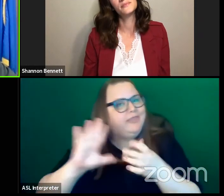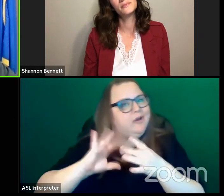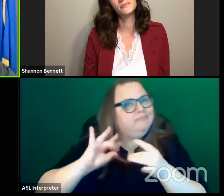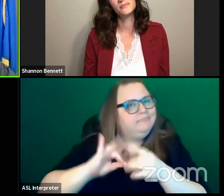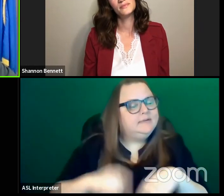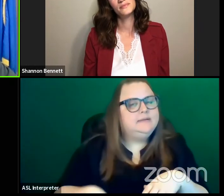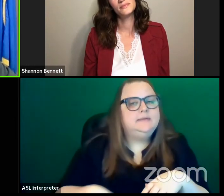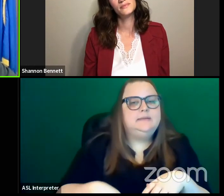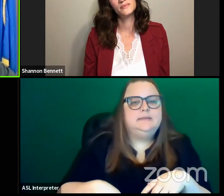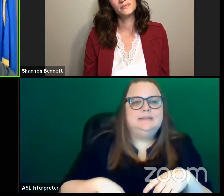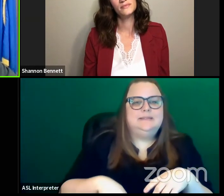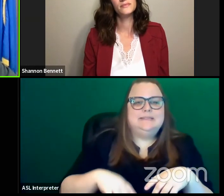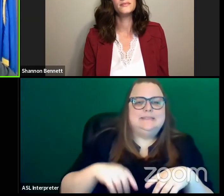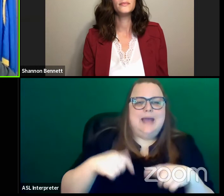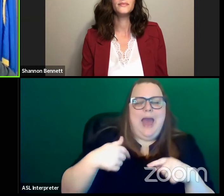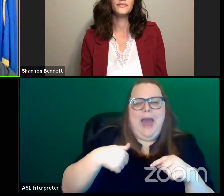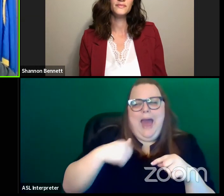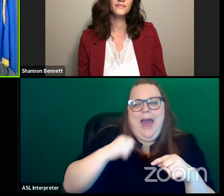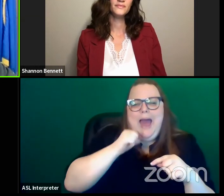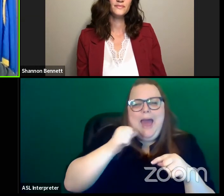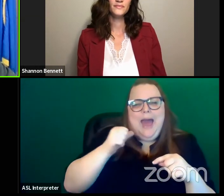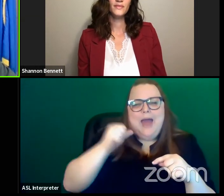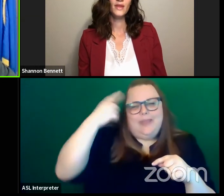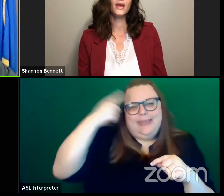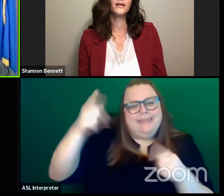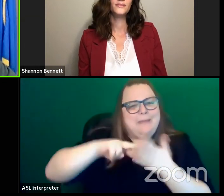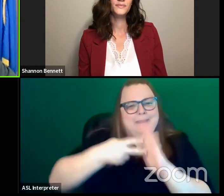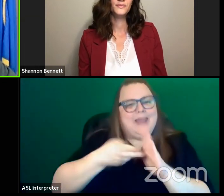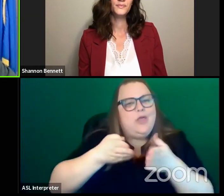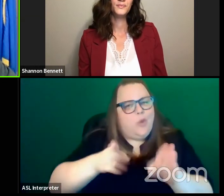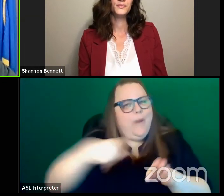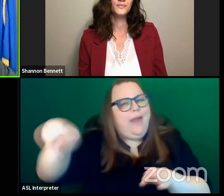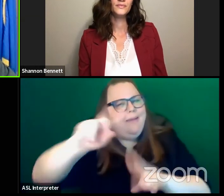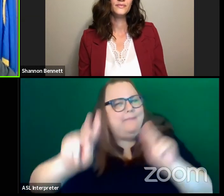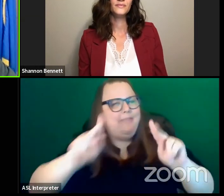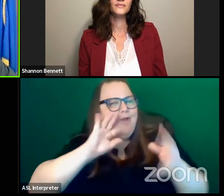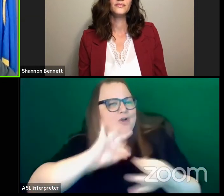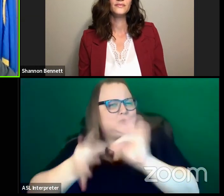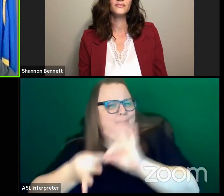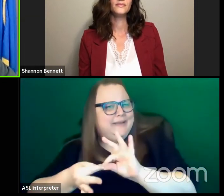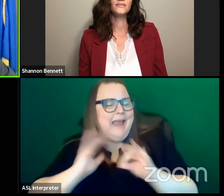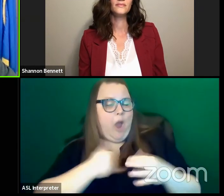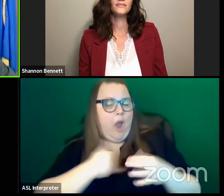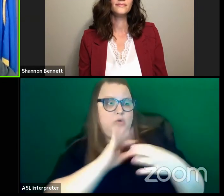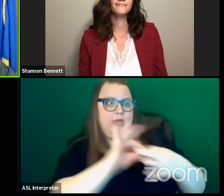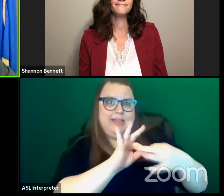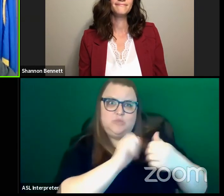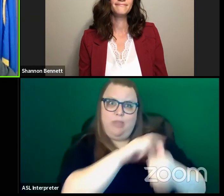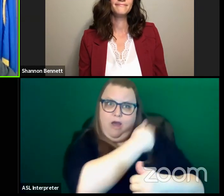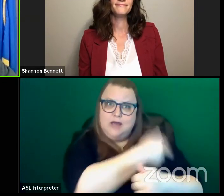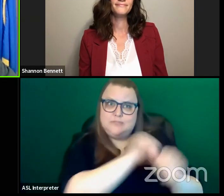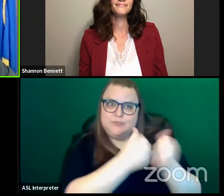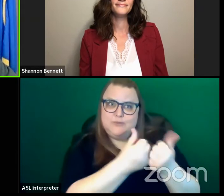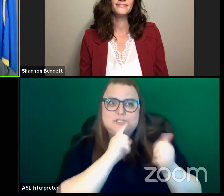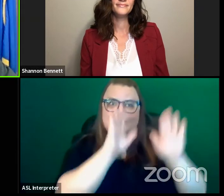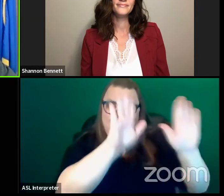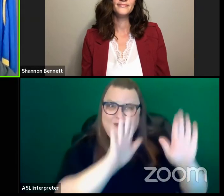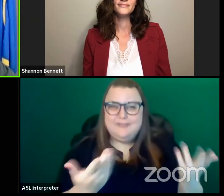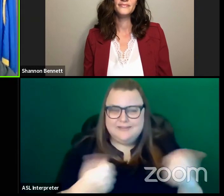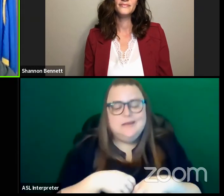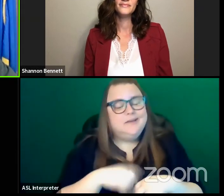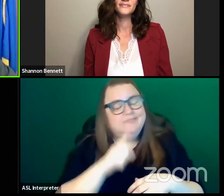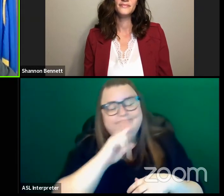it the way that some people are interpreting that. We've got a great relationship with the Hospital Association, clearly. Yes, people are frustrated